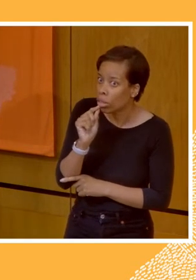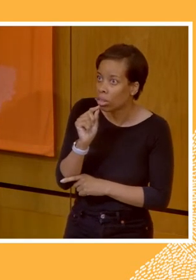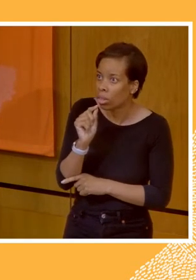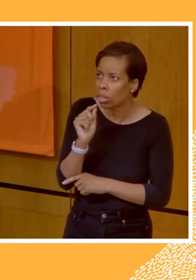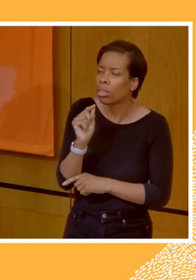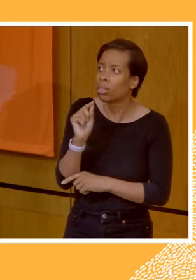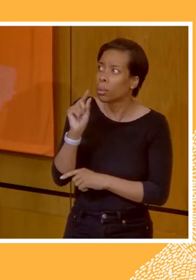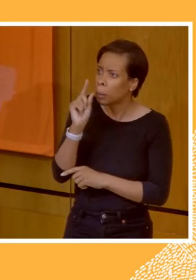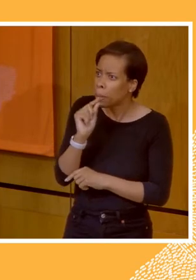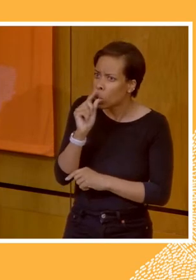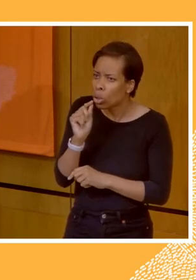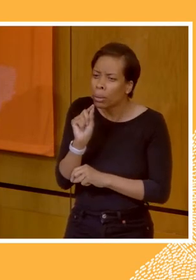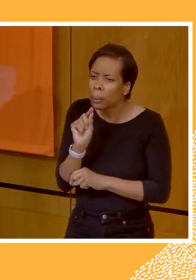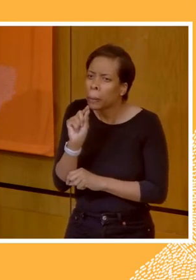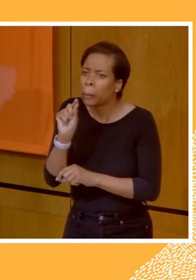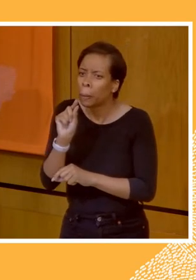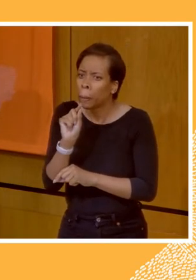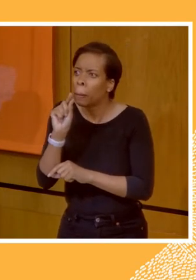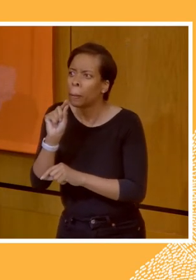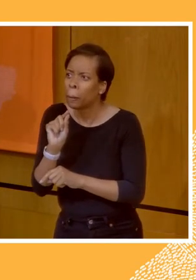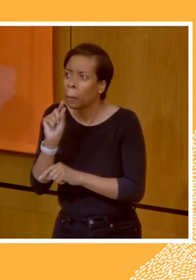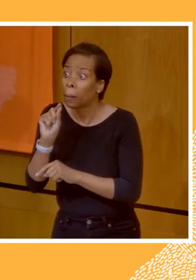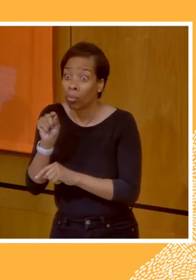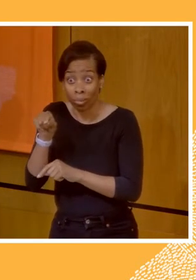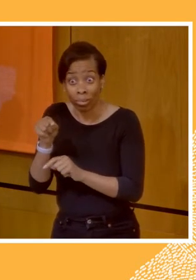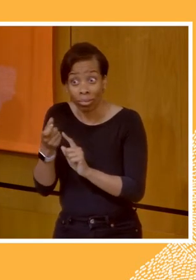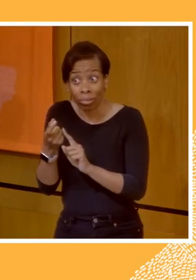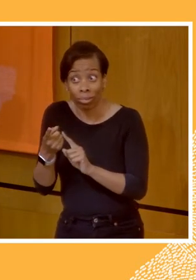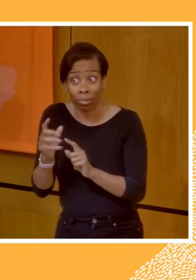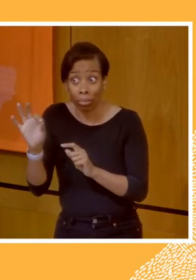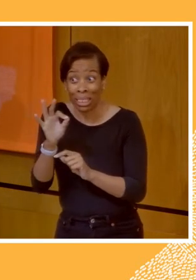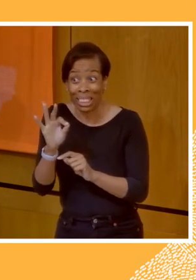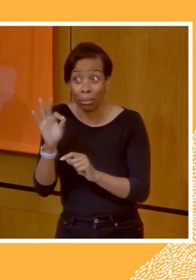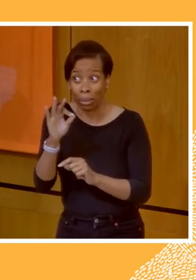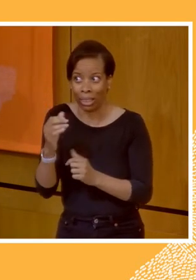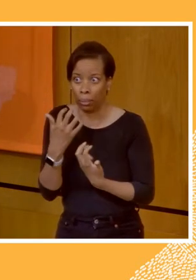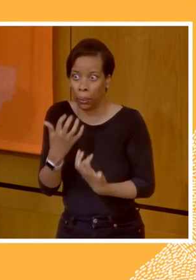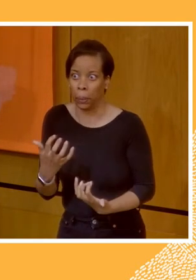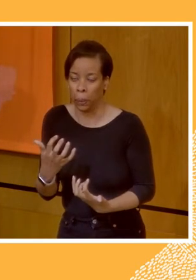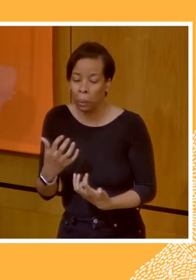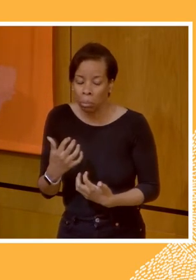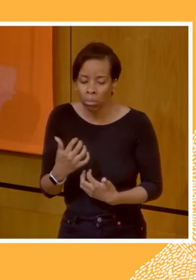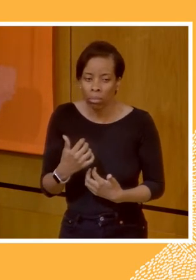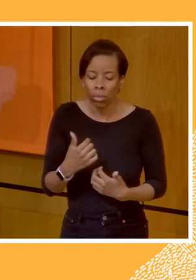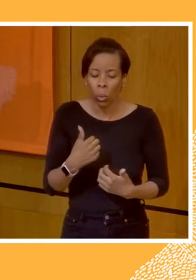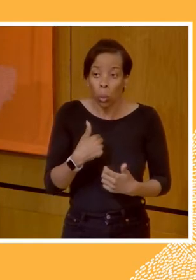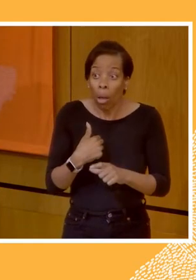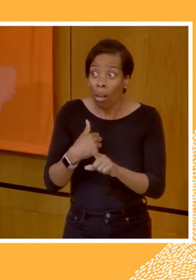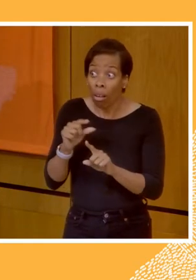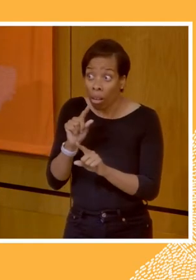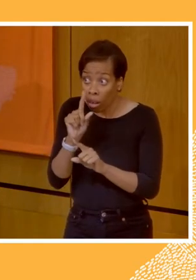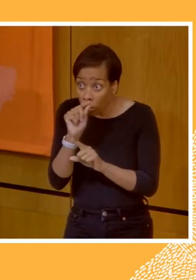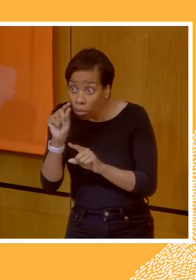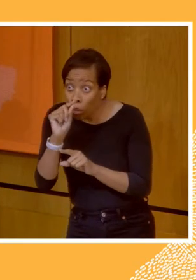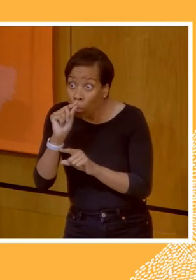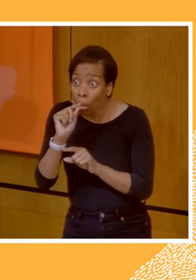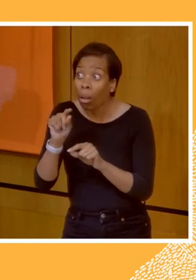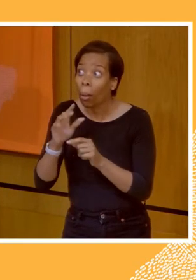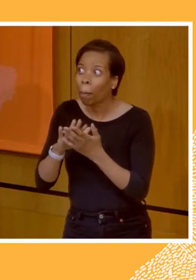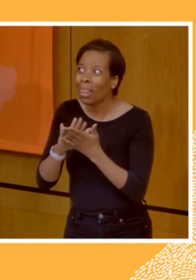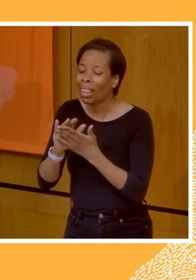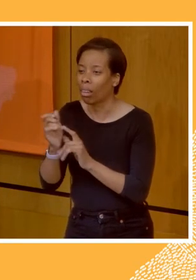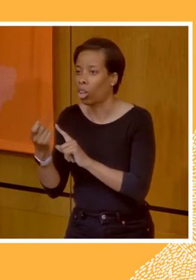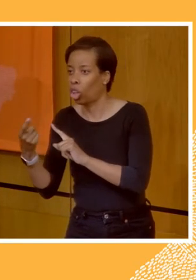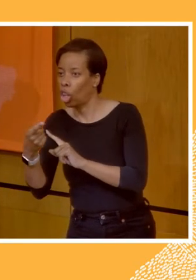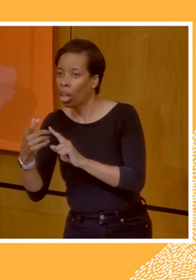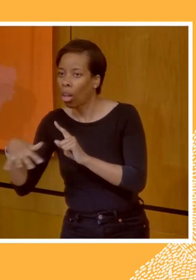bird. And you follow. So that bird directs you to where the bees are and make